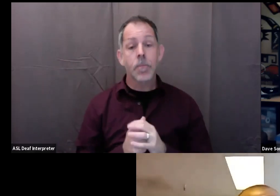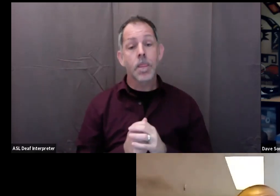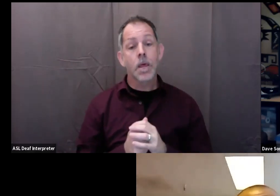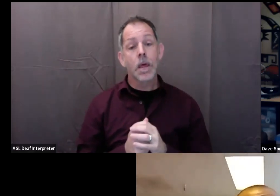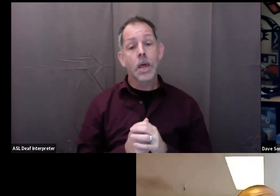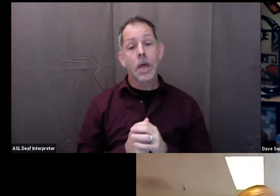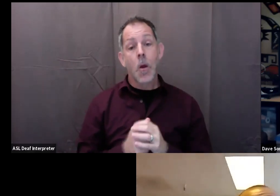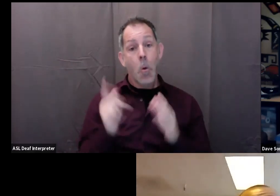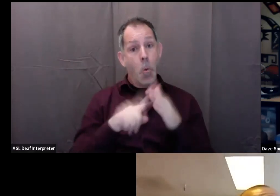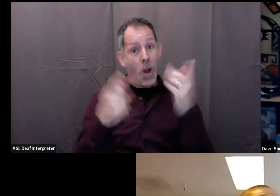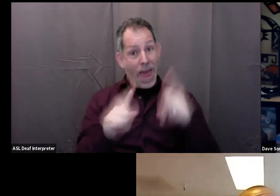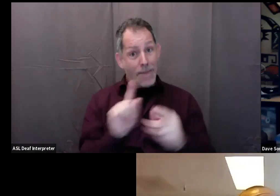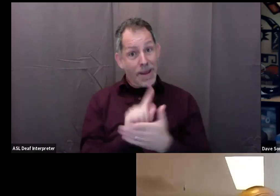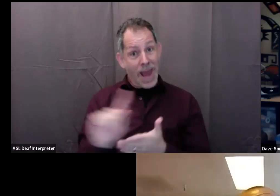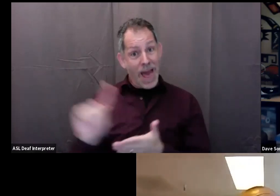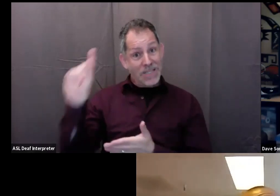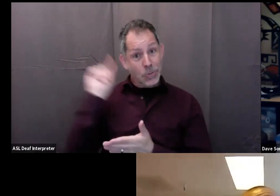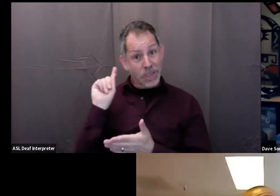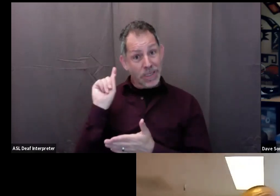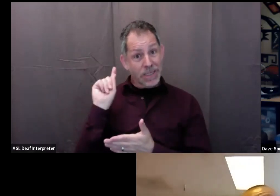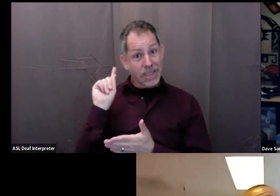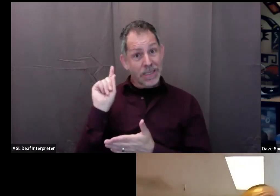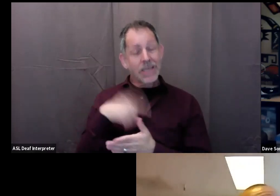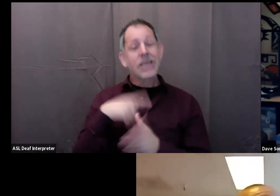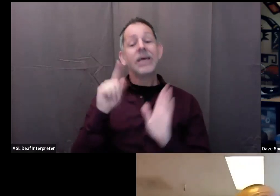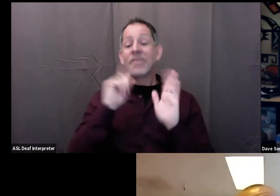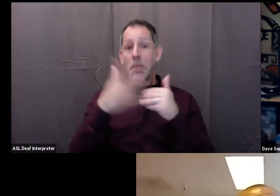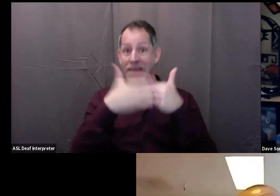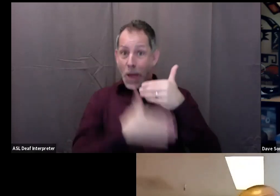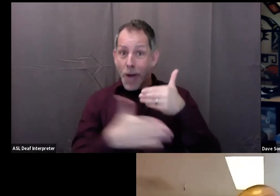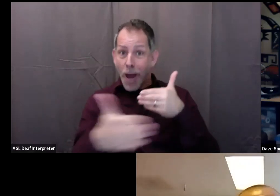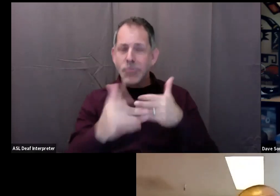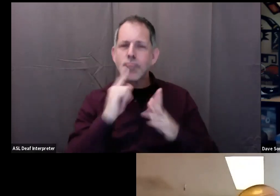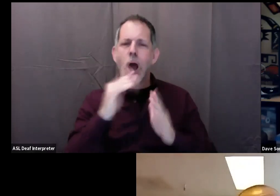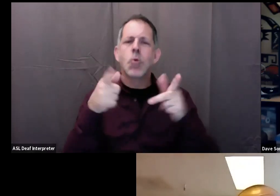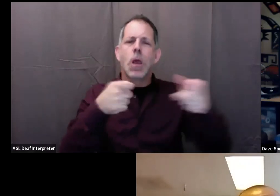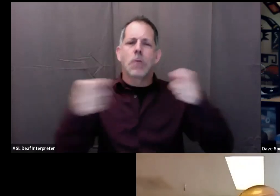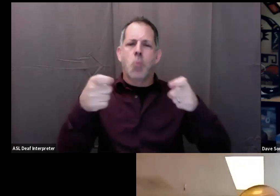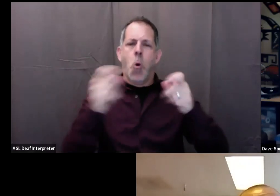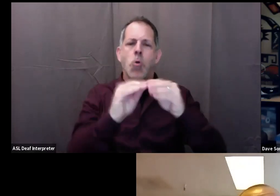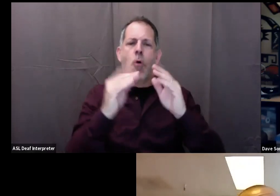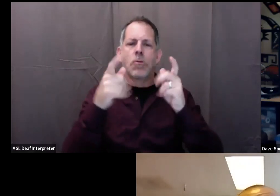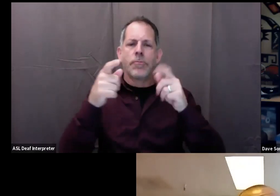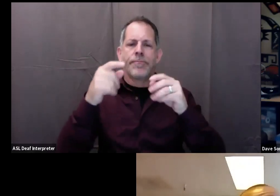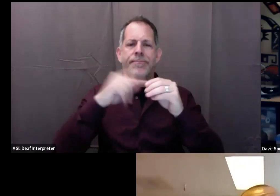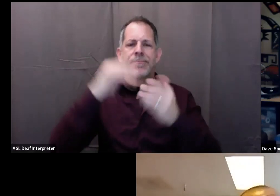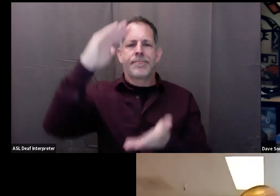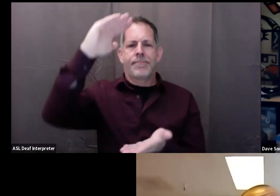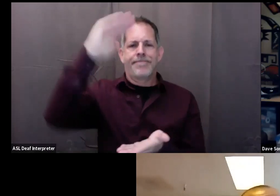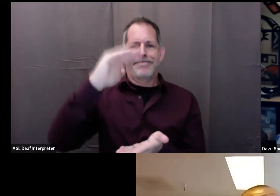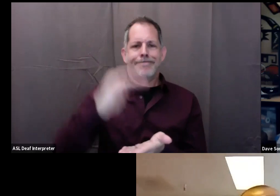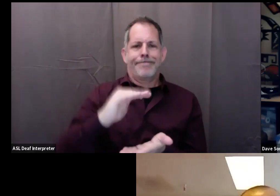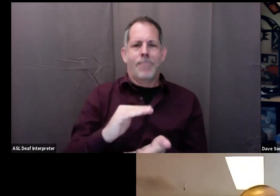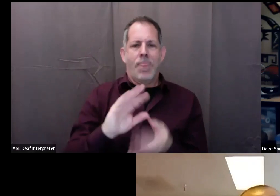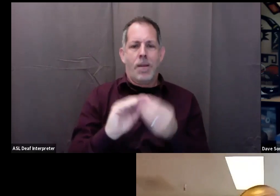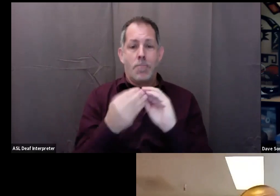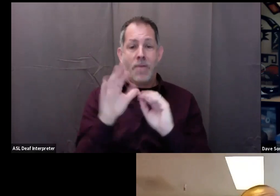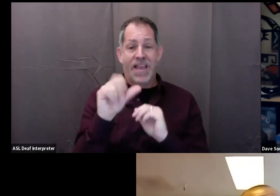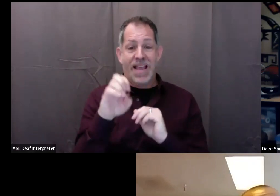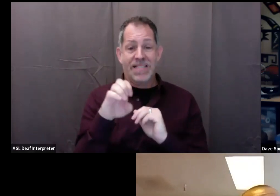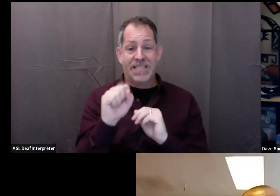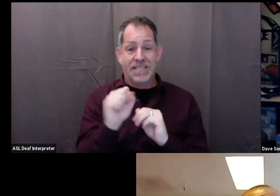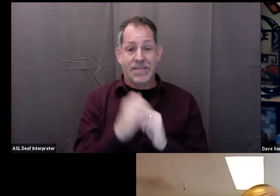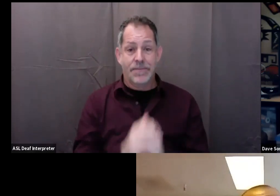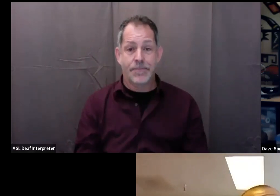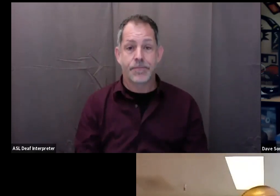going forward. And you know, I think when speaking to others, I've likened it to driving on ice,